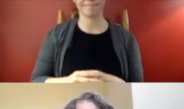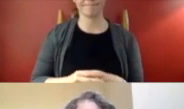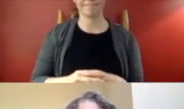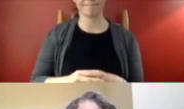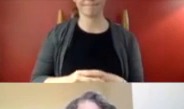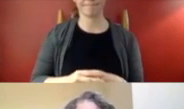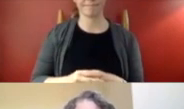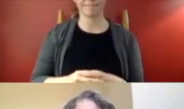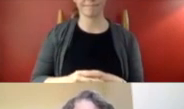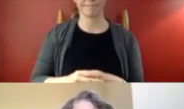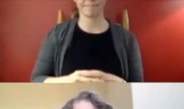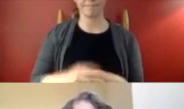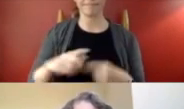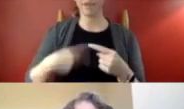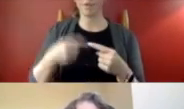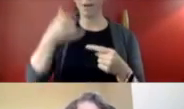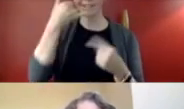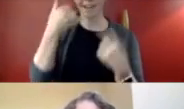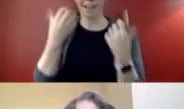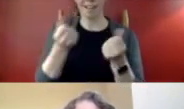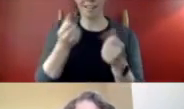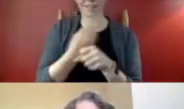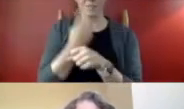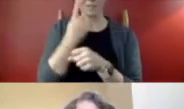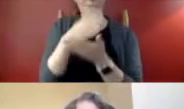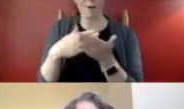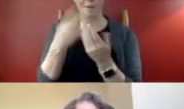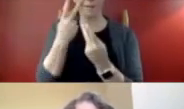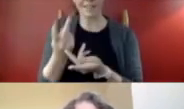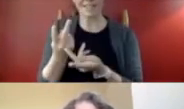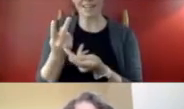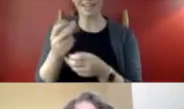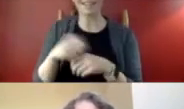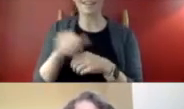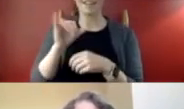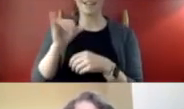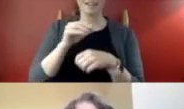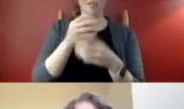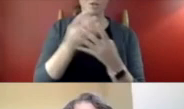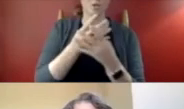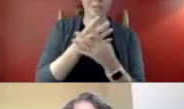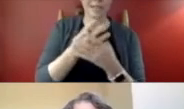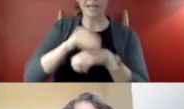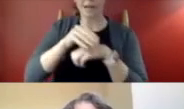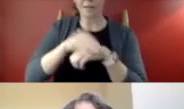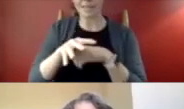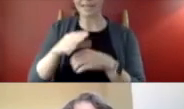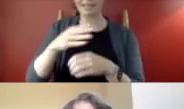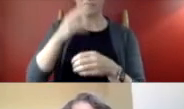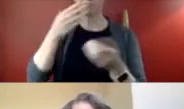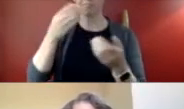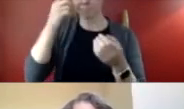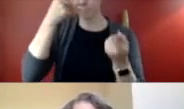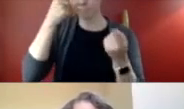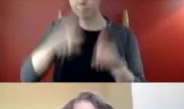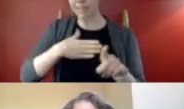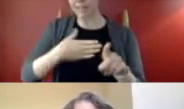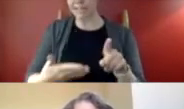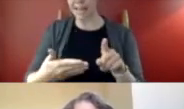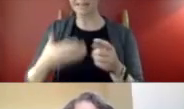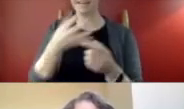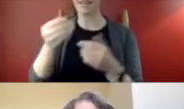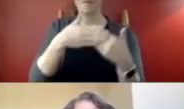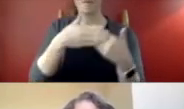When telehealth is used for part of a visit, such as screening, counseling, and consent, and the remainder is provided in person, such as IUD